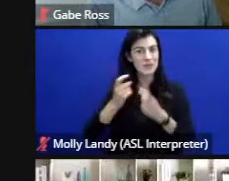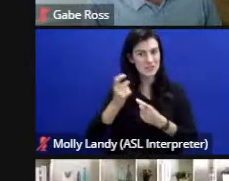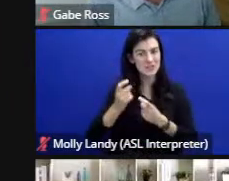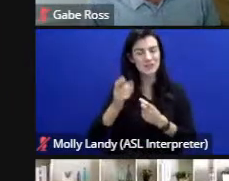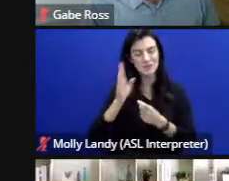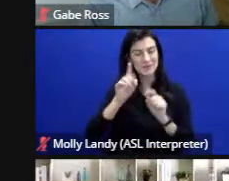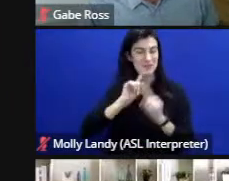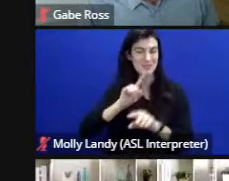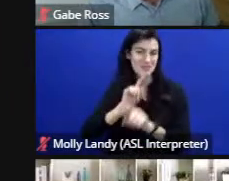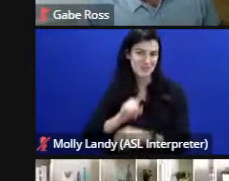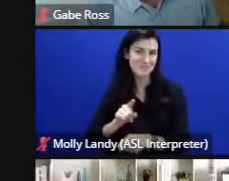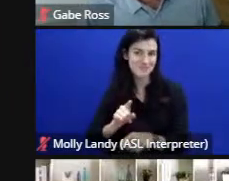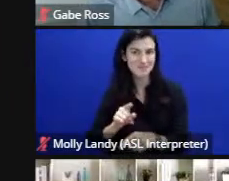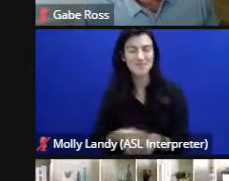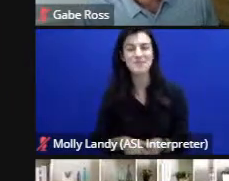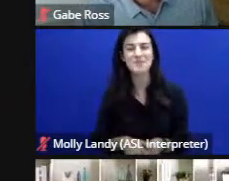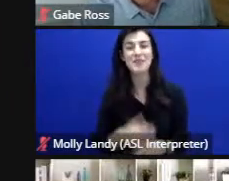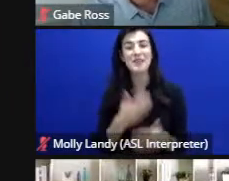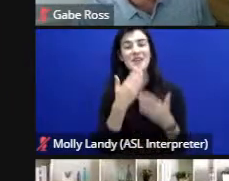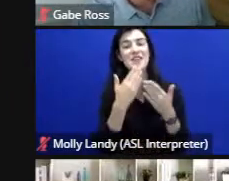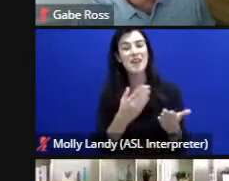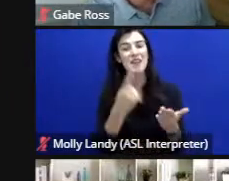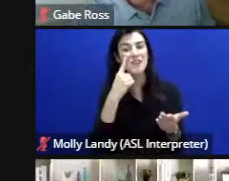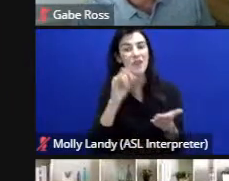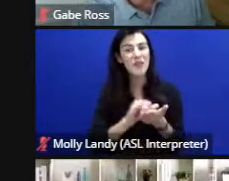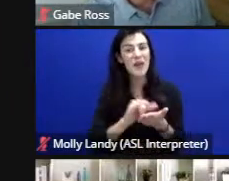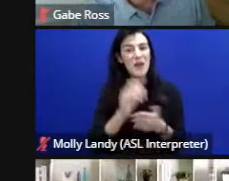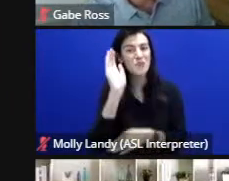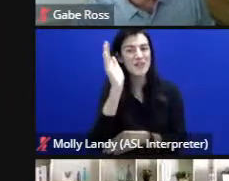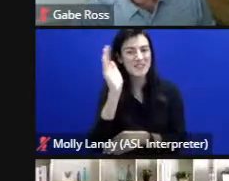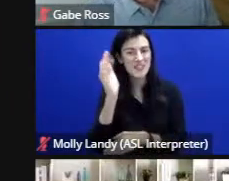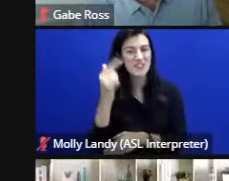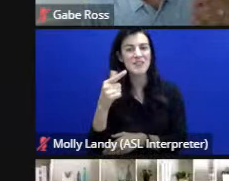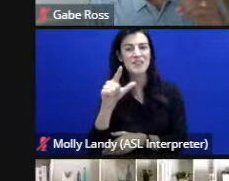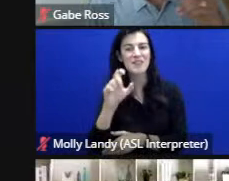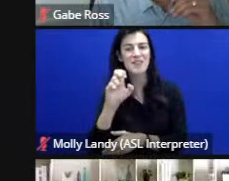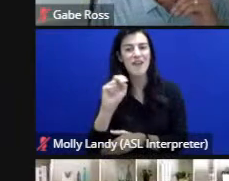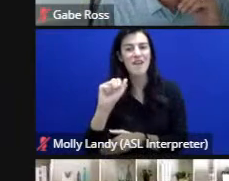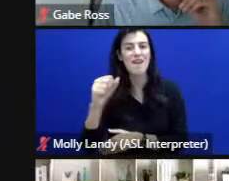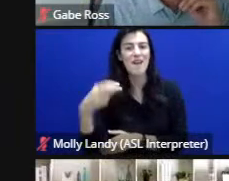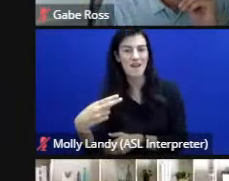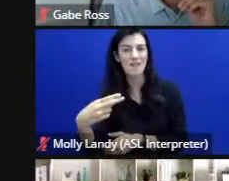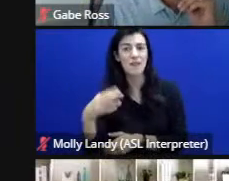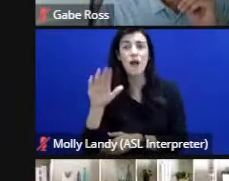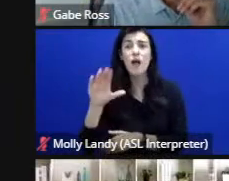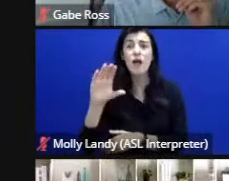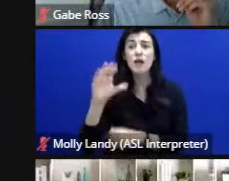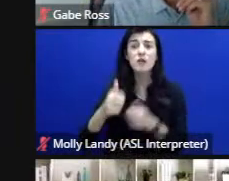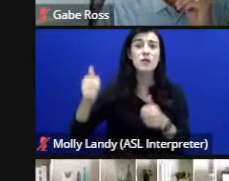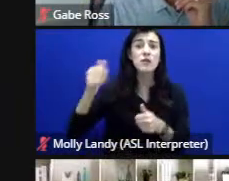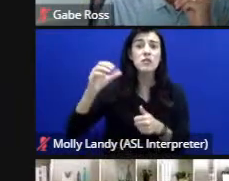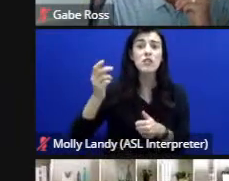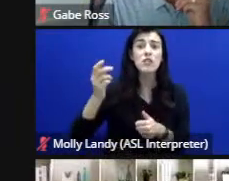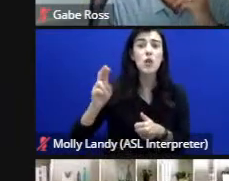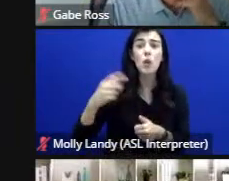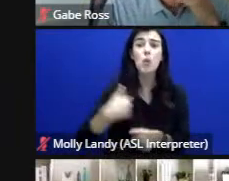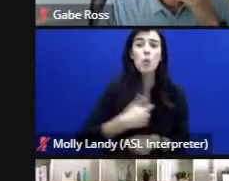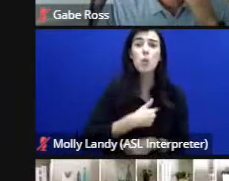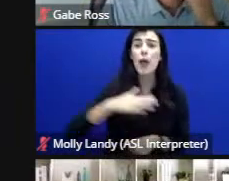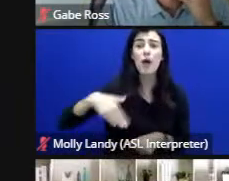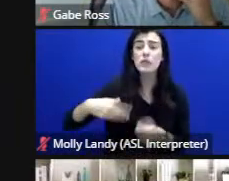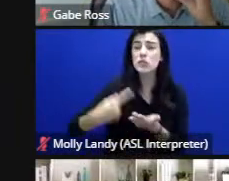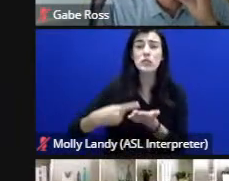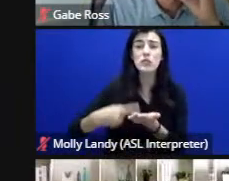Thank you for that presentation, Glenna. And Chancellor, we didn't discuss this ahead of time, but I do think it is